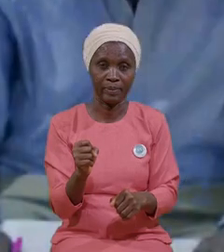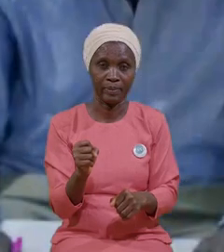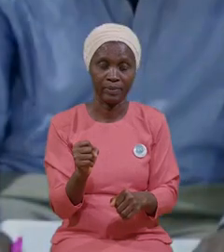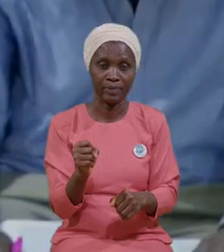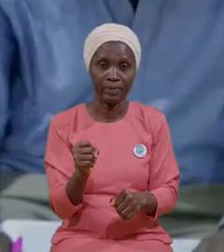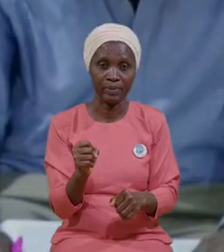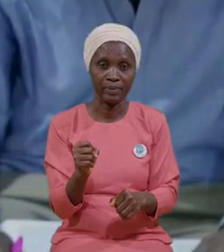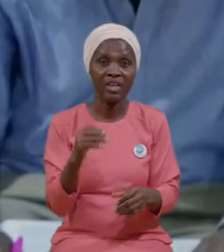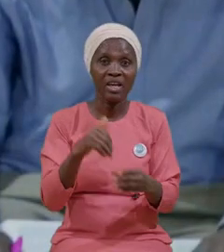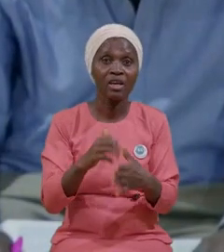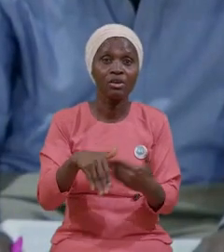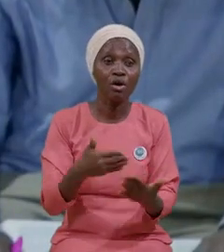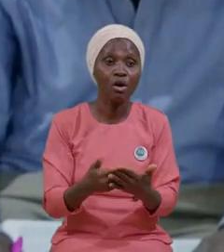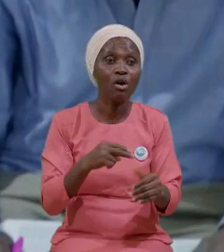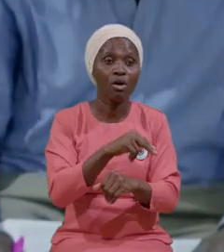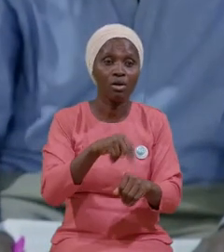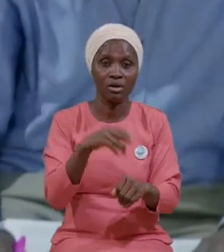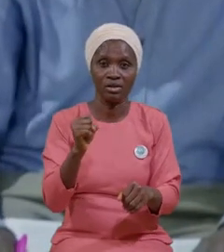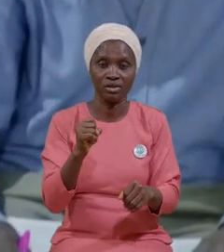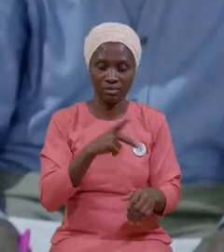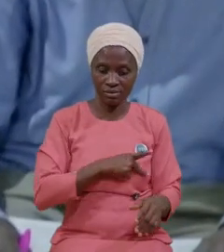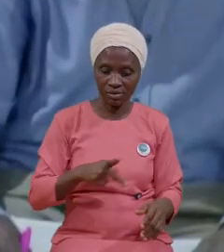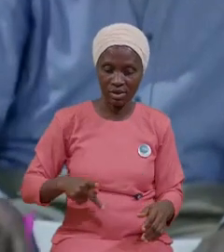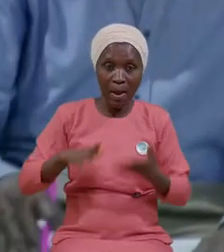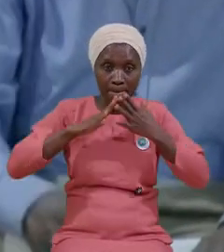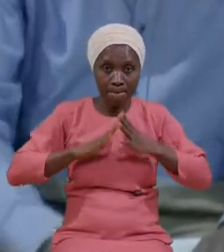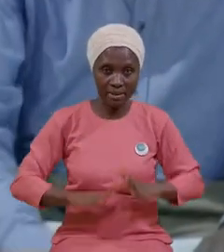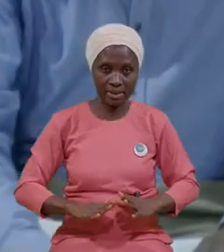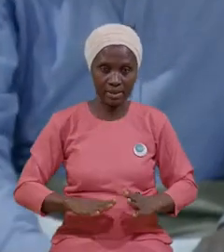In all nations, peace.